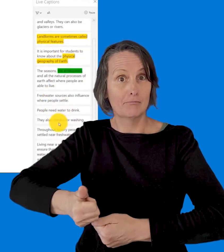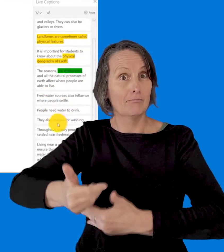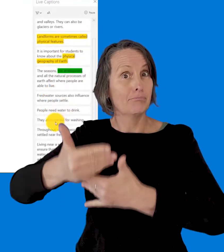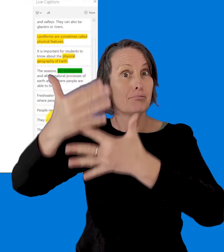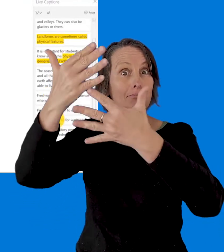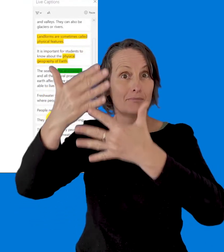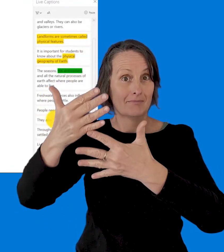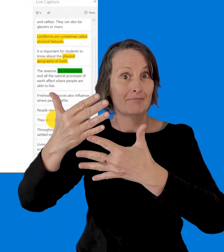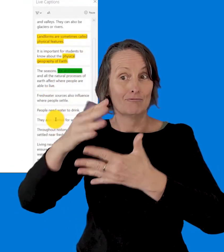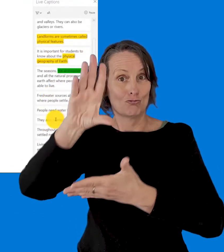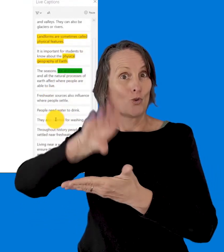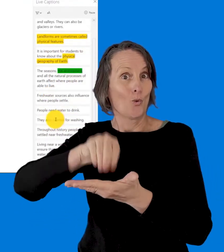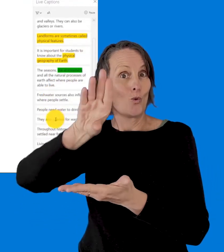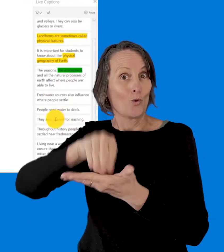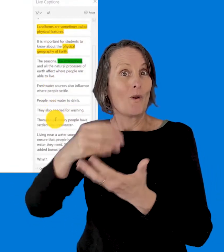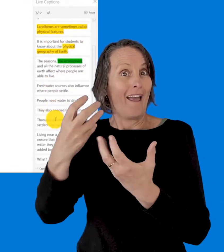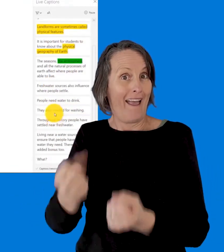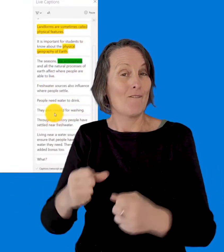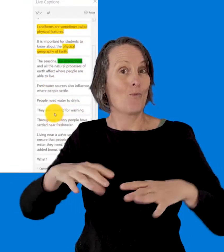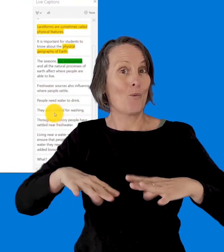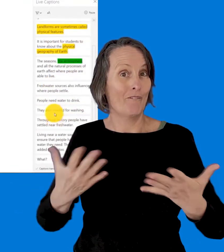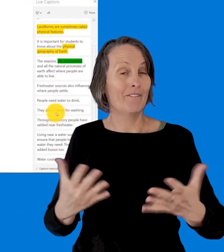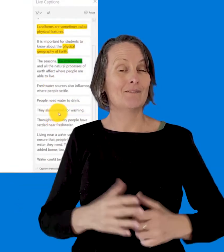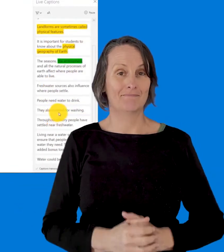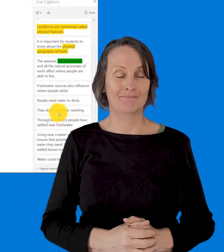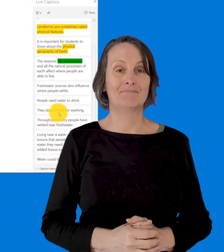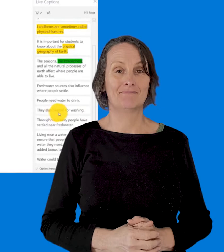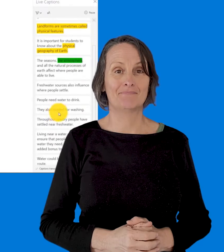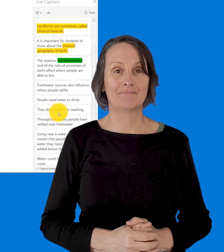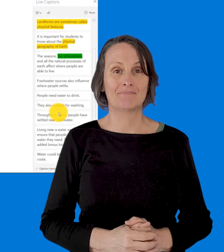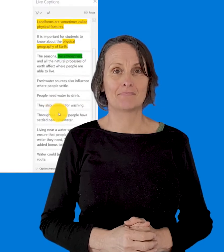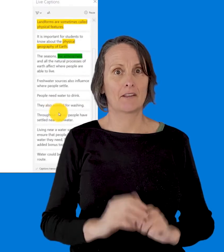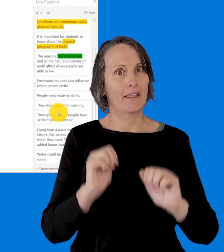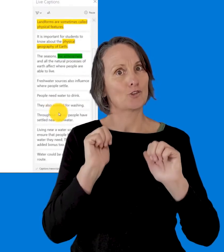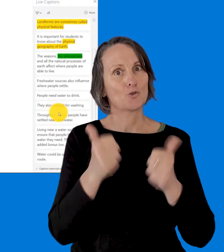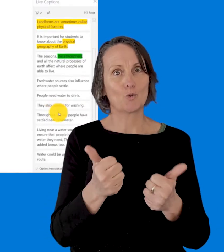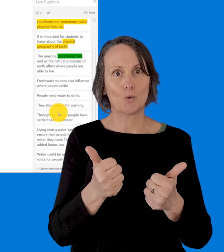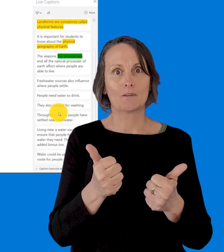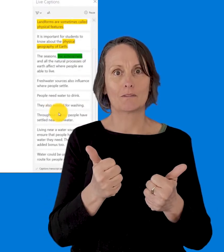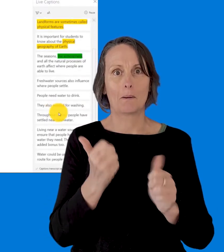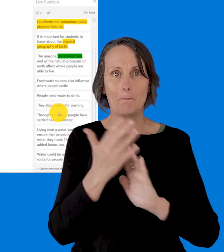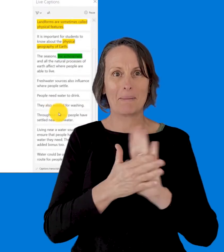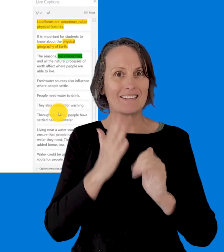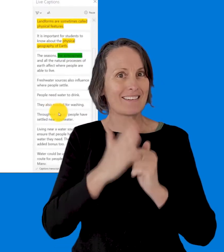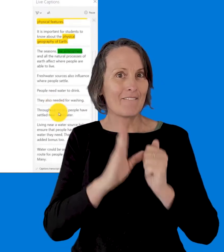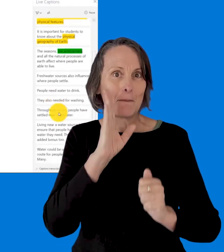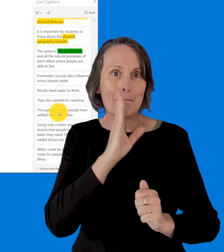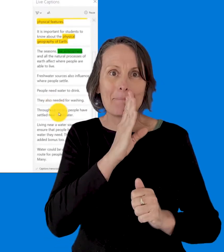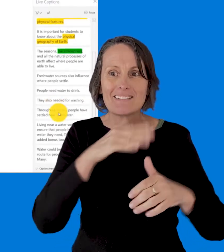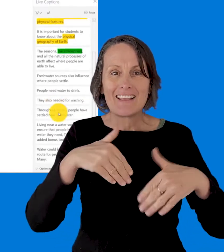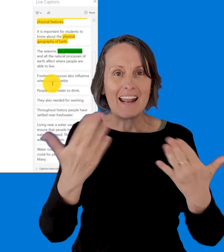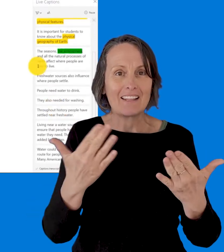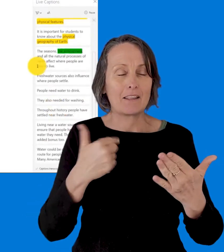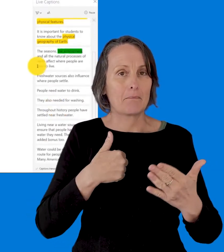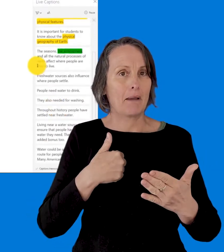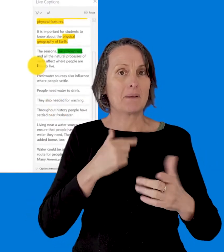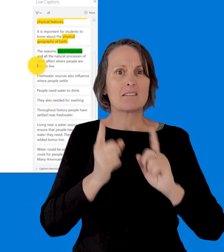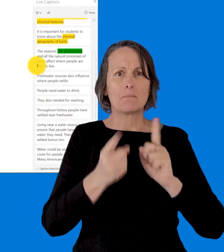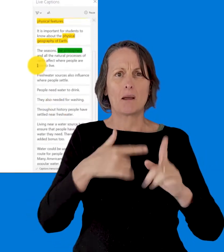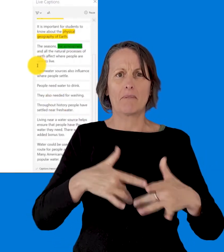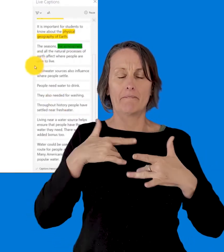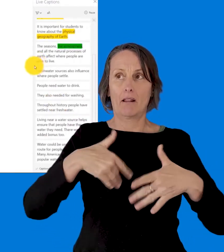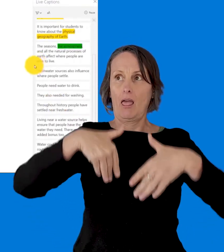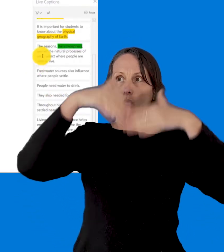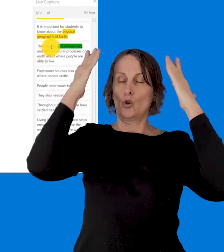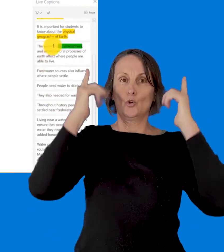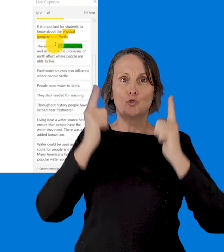captured right here. So that is really inclusive. Maybe that's something where there's too much information coming and I couldn't absorb it all.